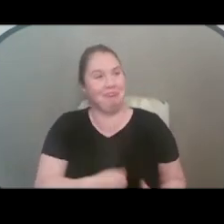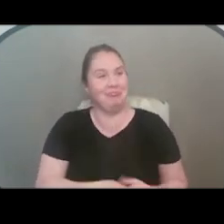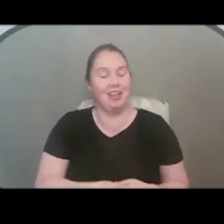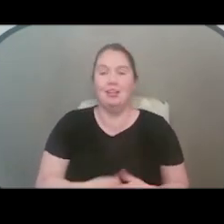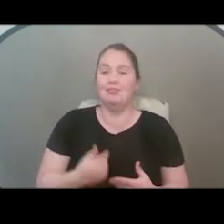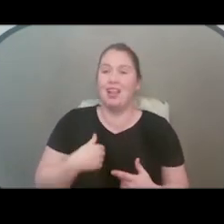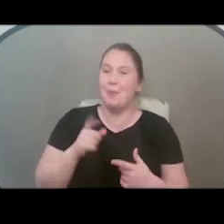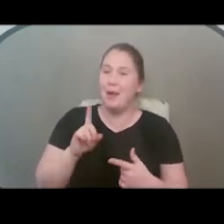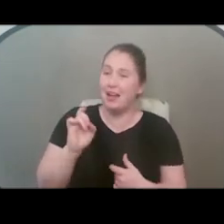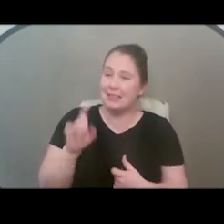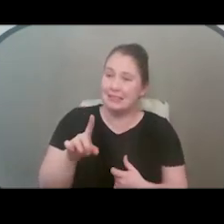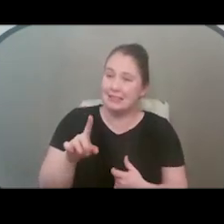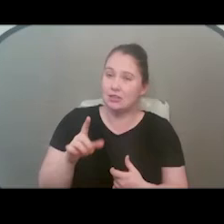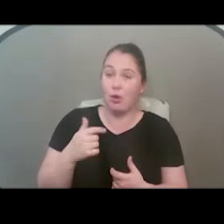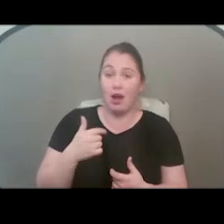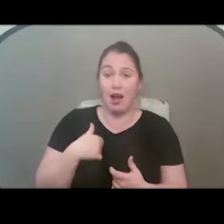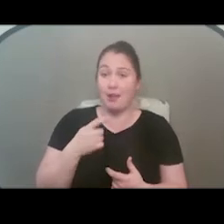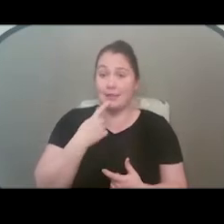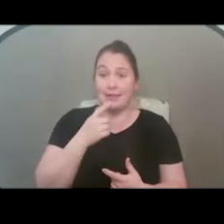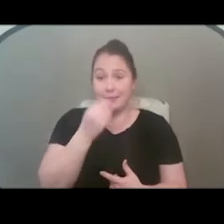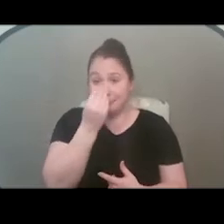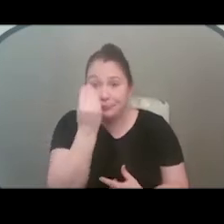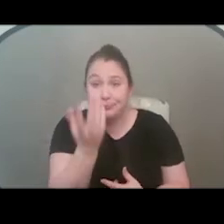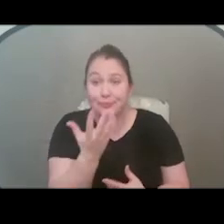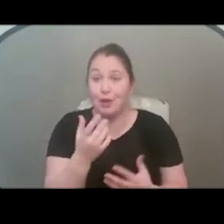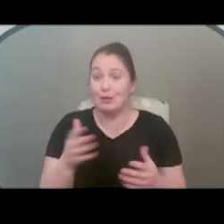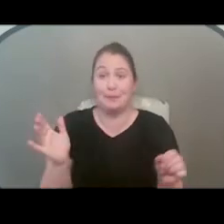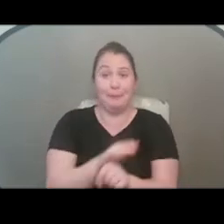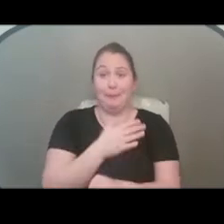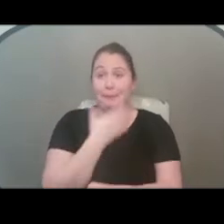I'm asking this question, so I'm saying it's a whole lot better.